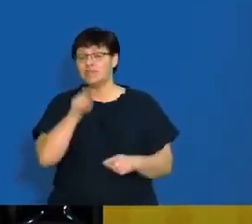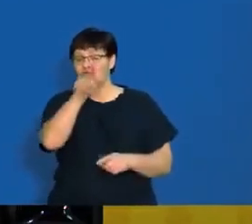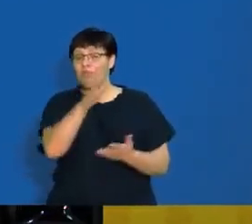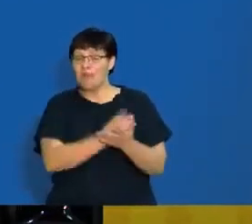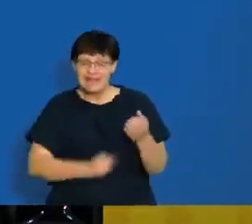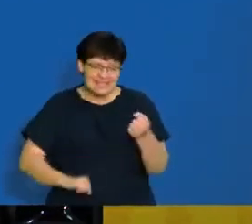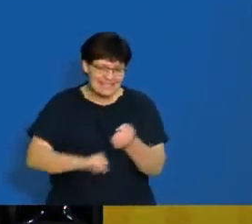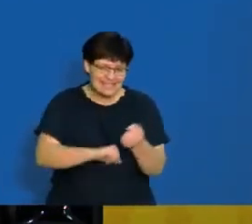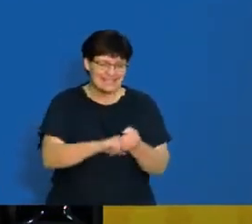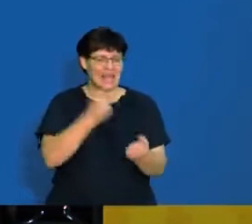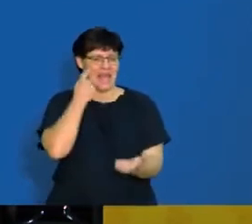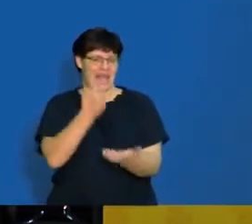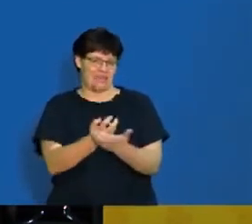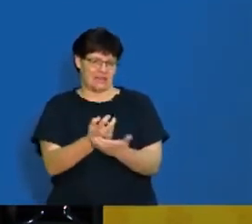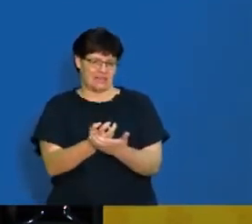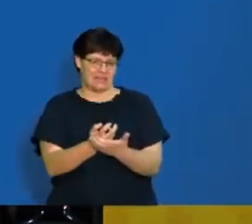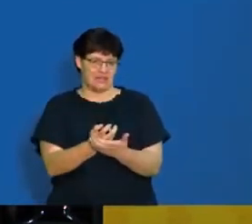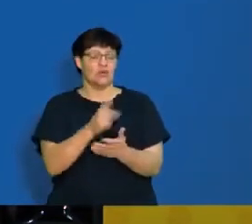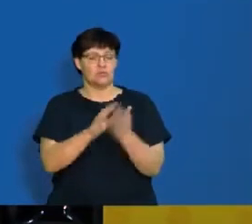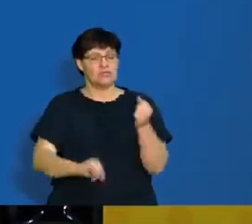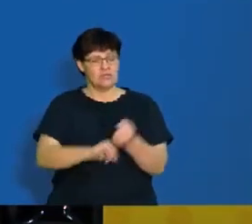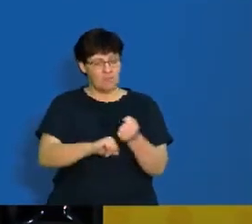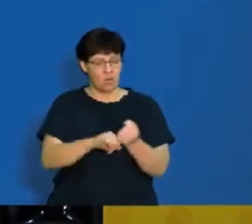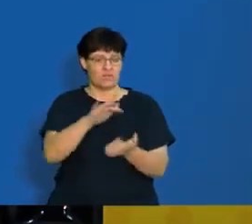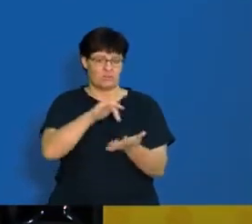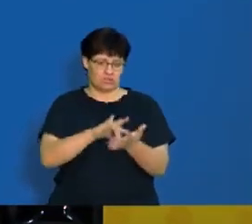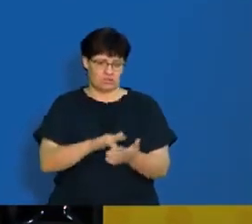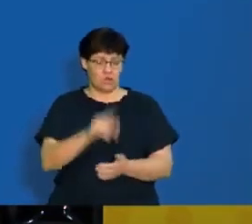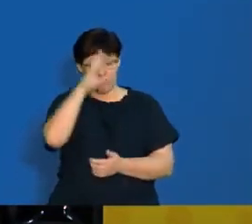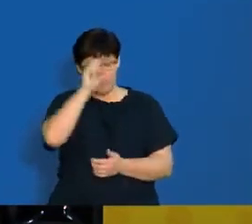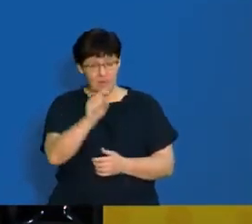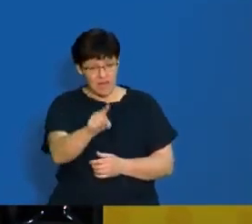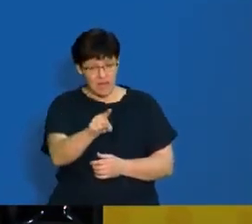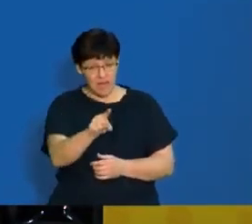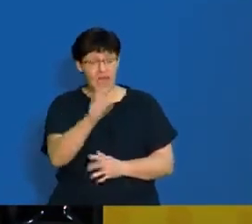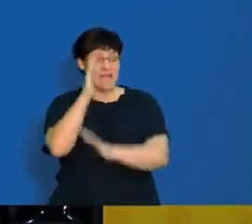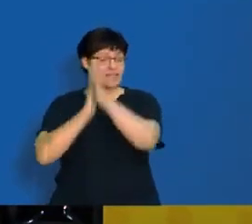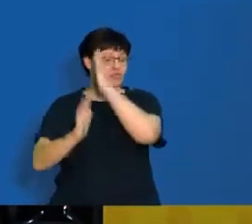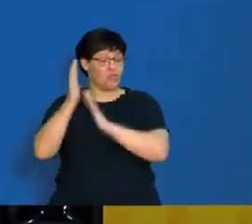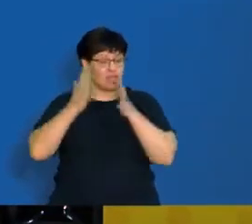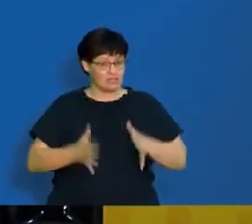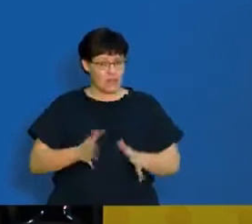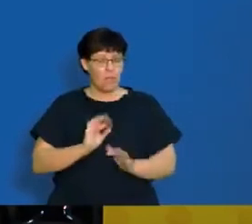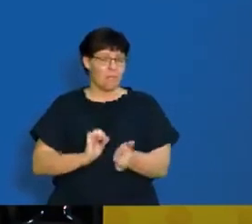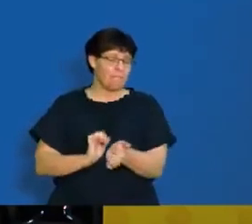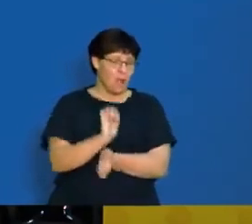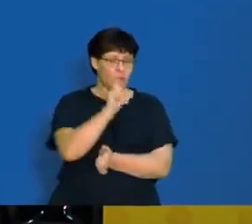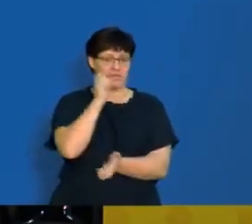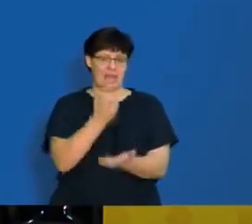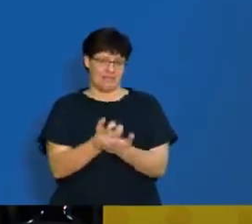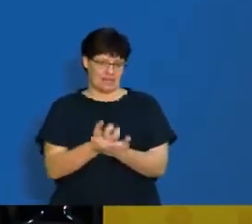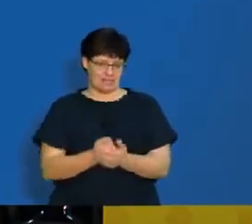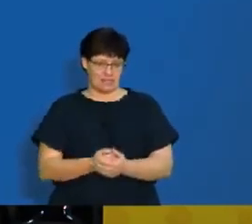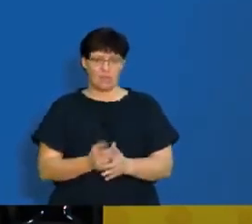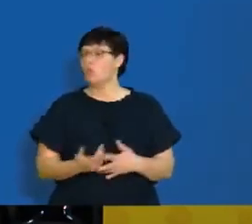give evidence to support the position you've taken. Remember, as historians, we are always bound by evidence. You can't